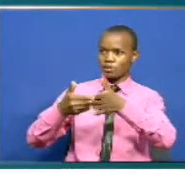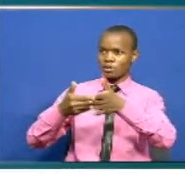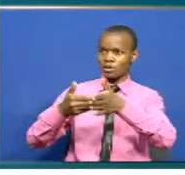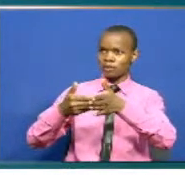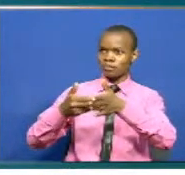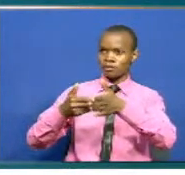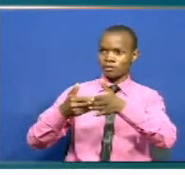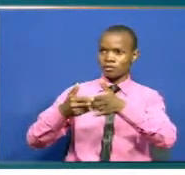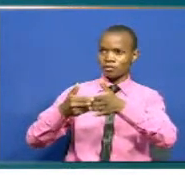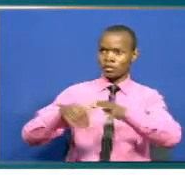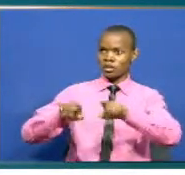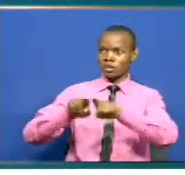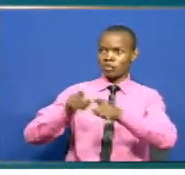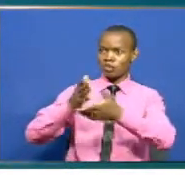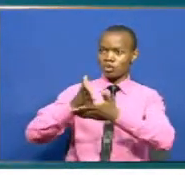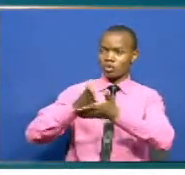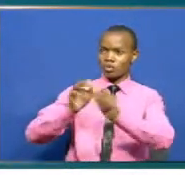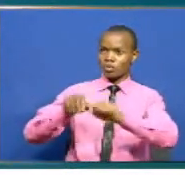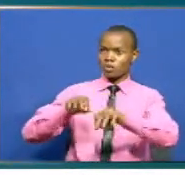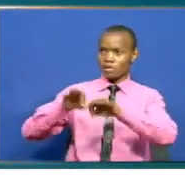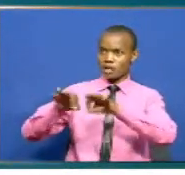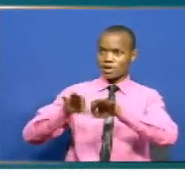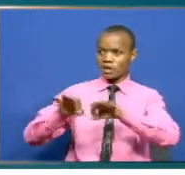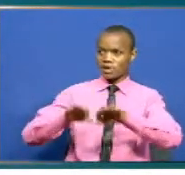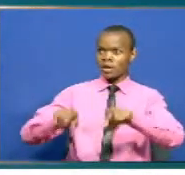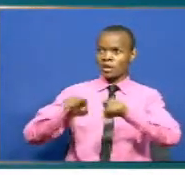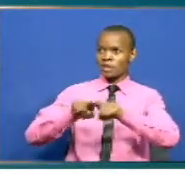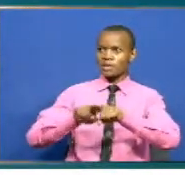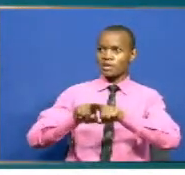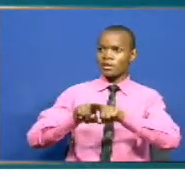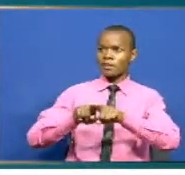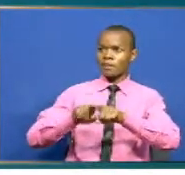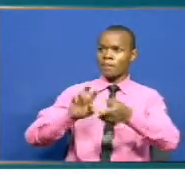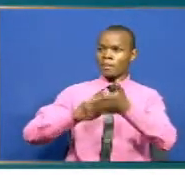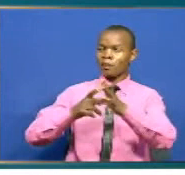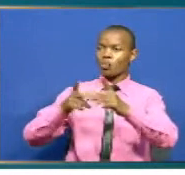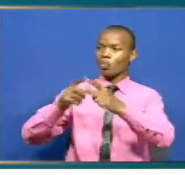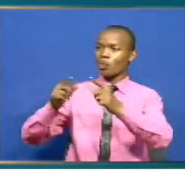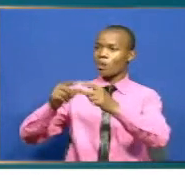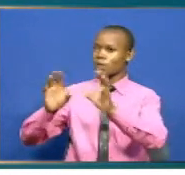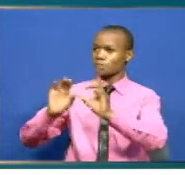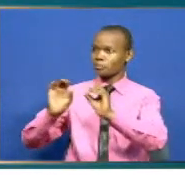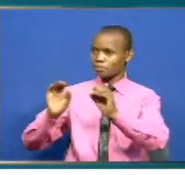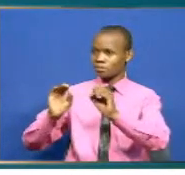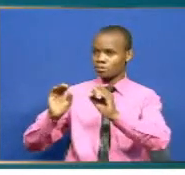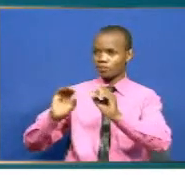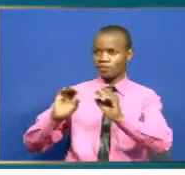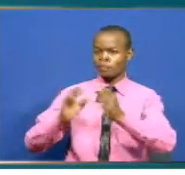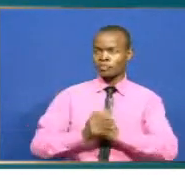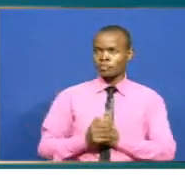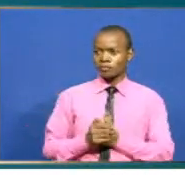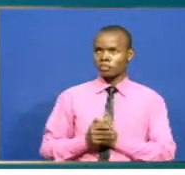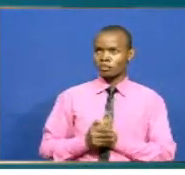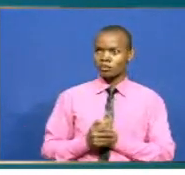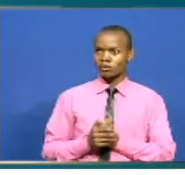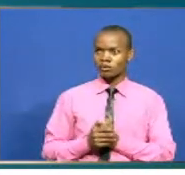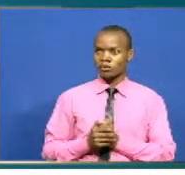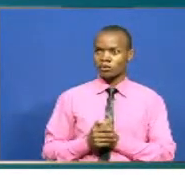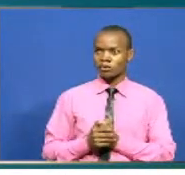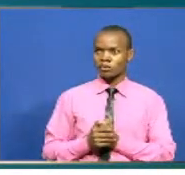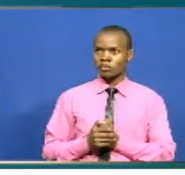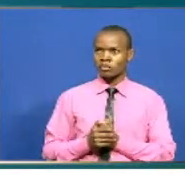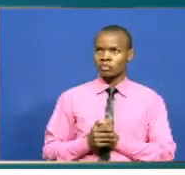must stop. And I will be very categorical here, and I don't have to mince my words on this. You know,